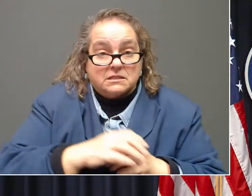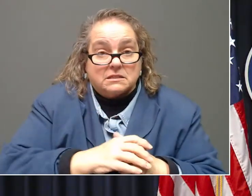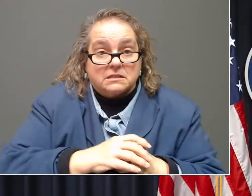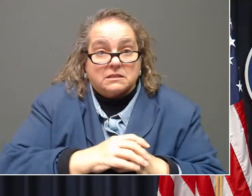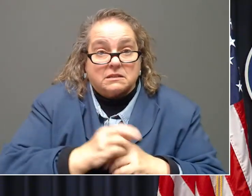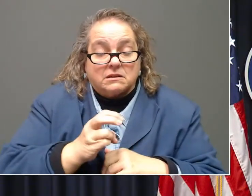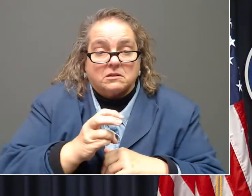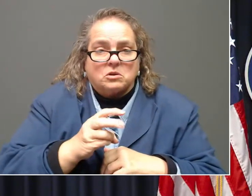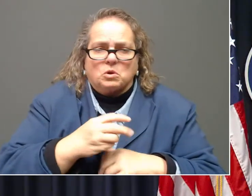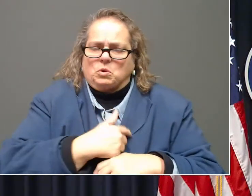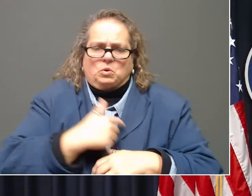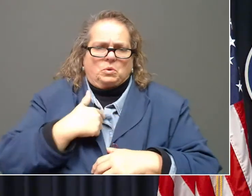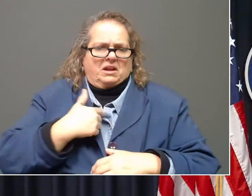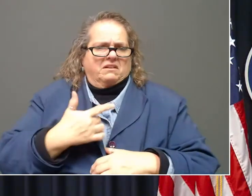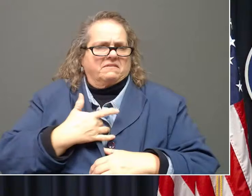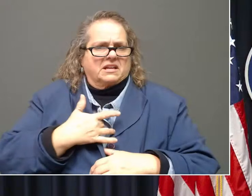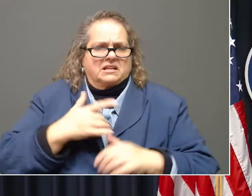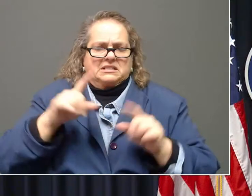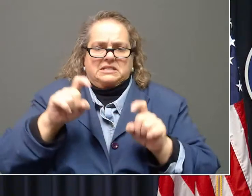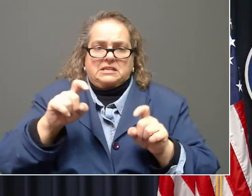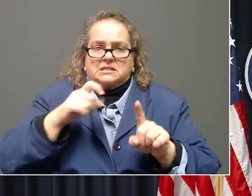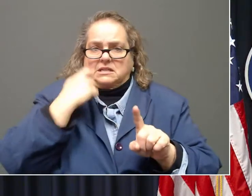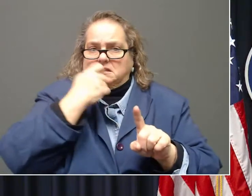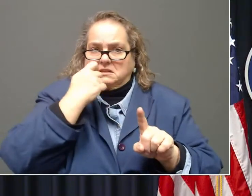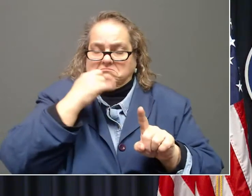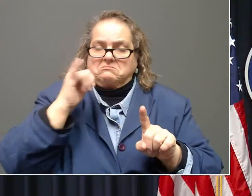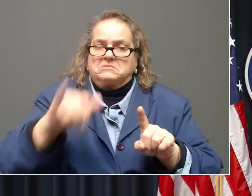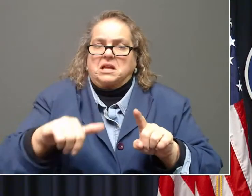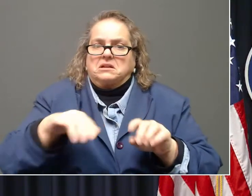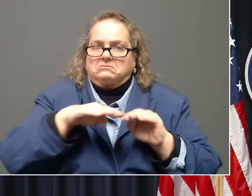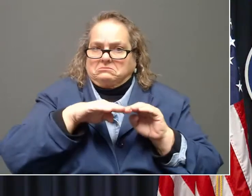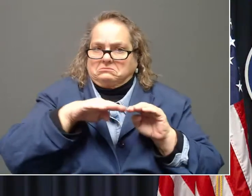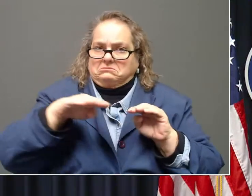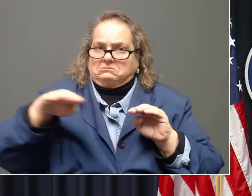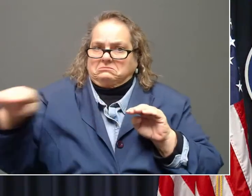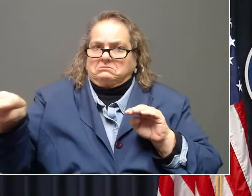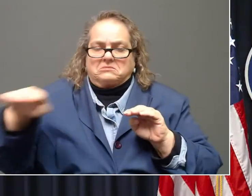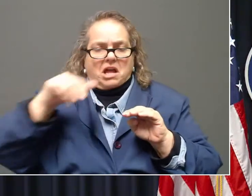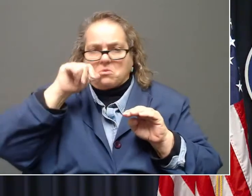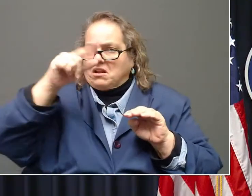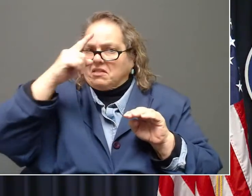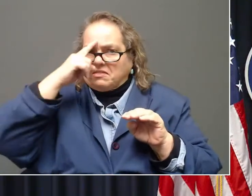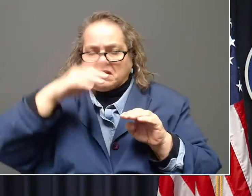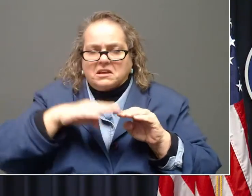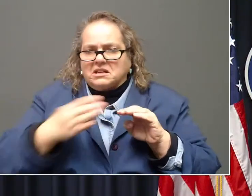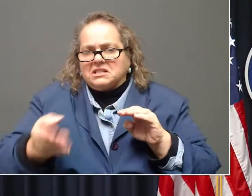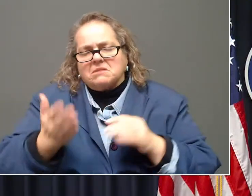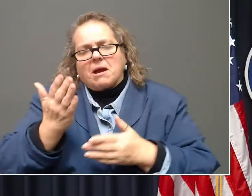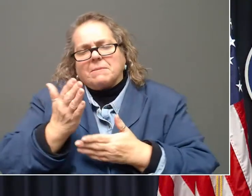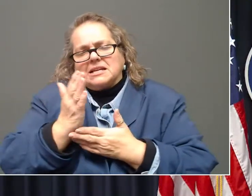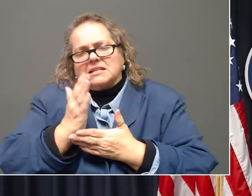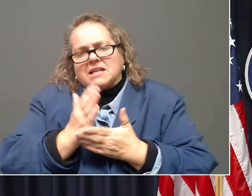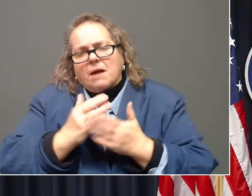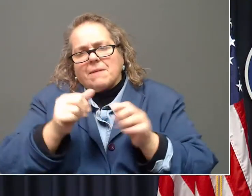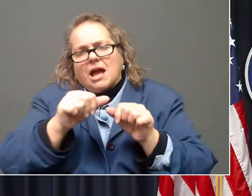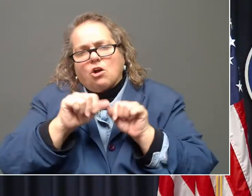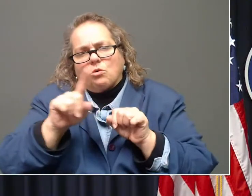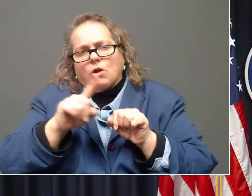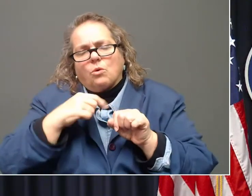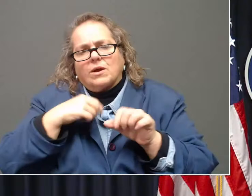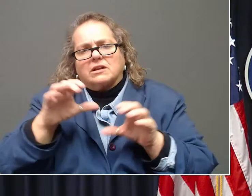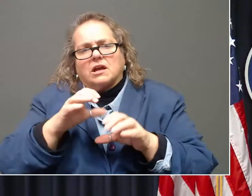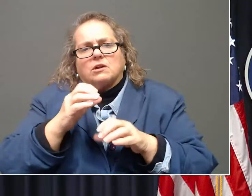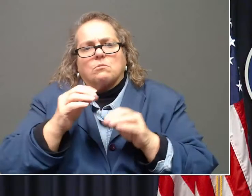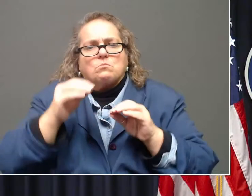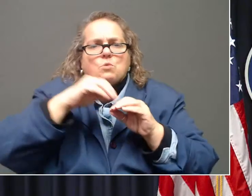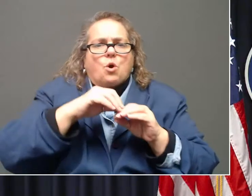Hi, Governor. I hope you can hear me okay. We have had reports of people having a smooth testing experience,